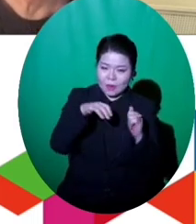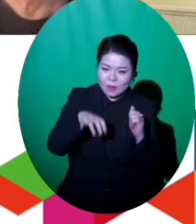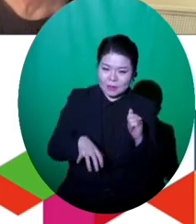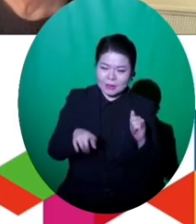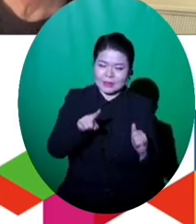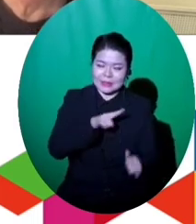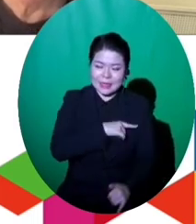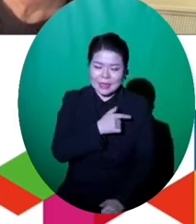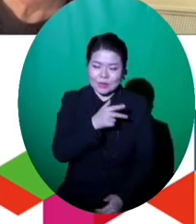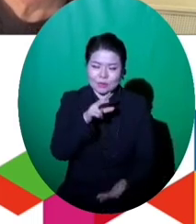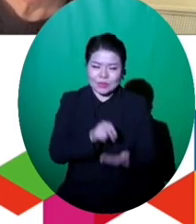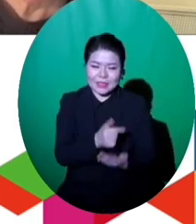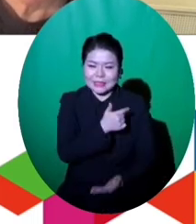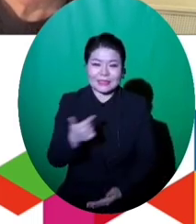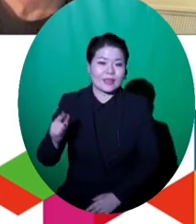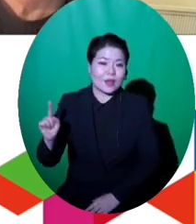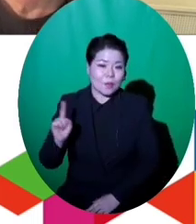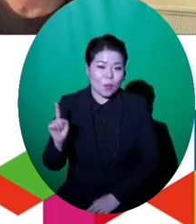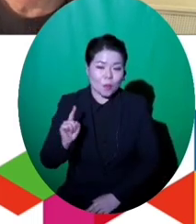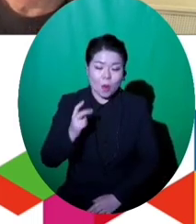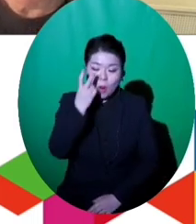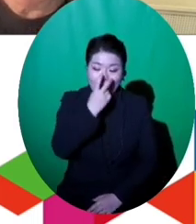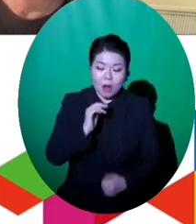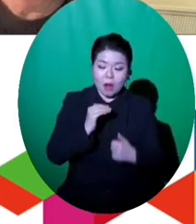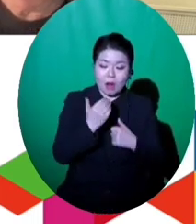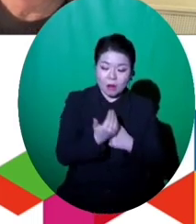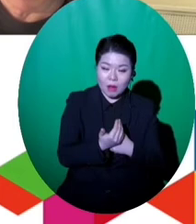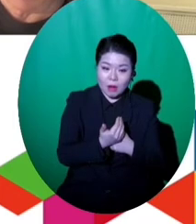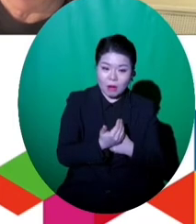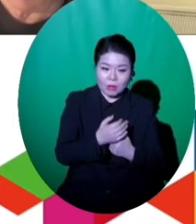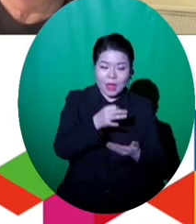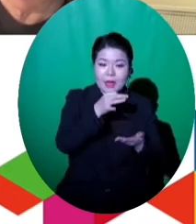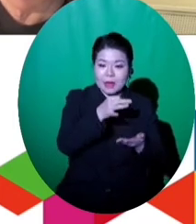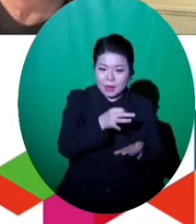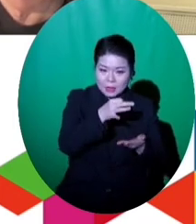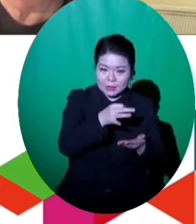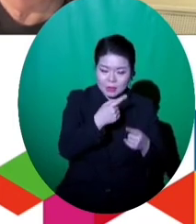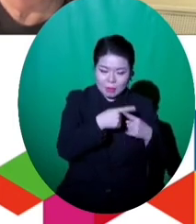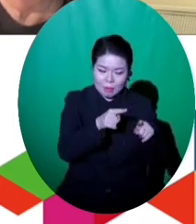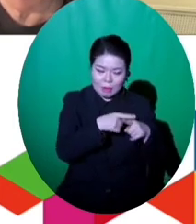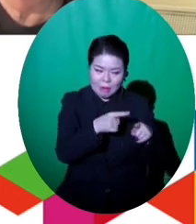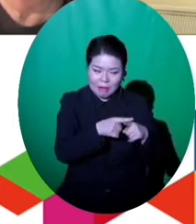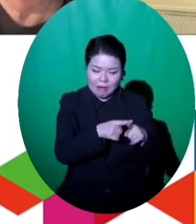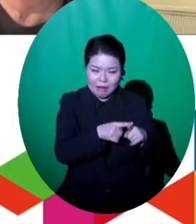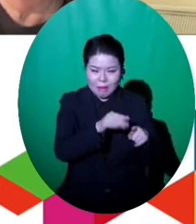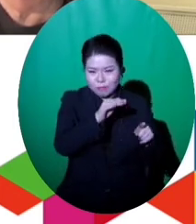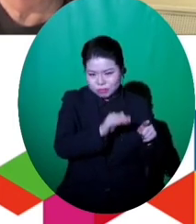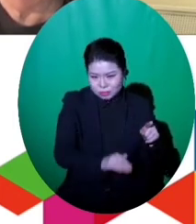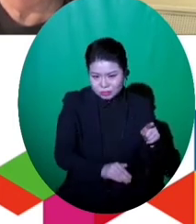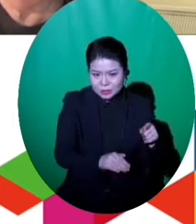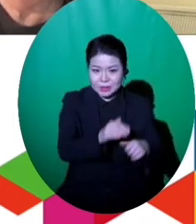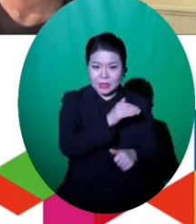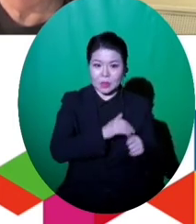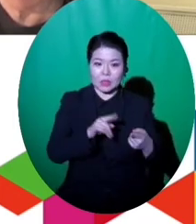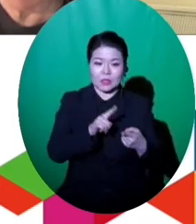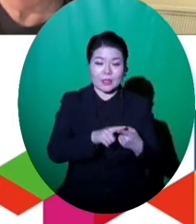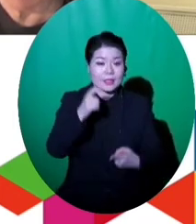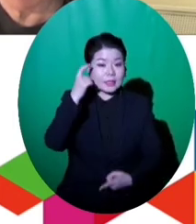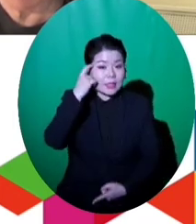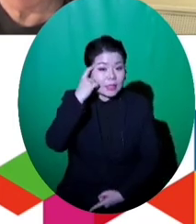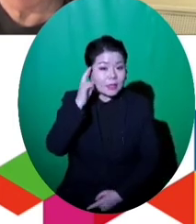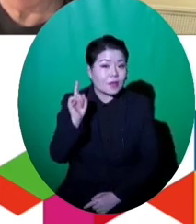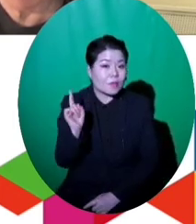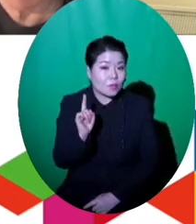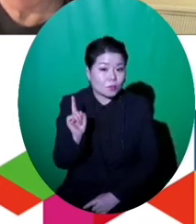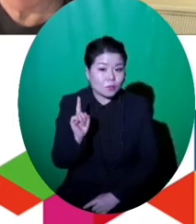undervalued? If so, what important changes do you think are necessary for